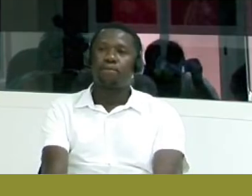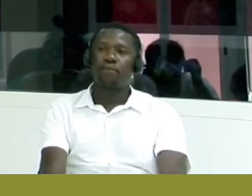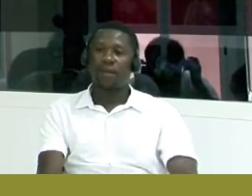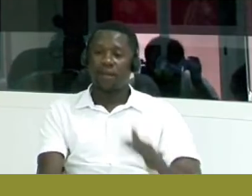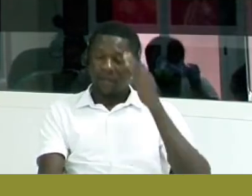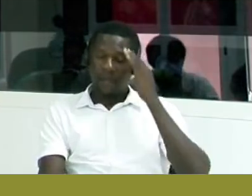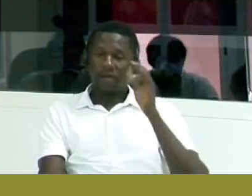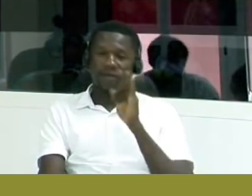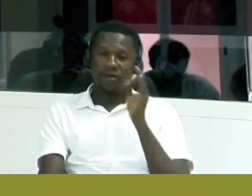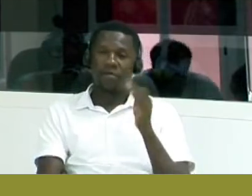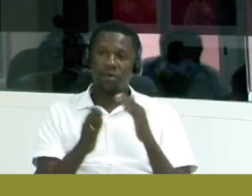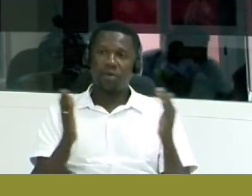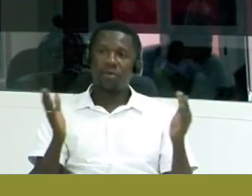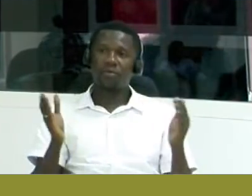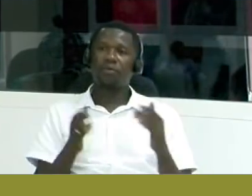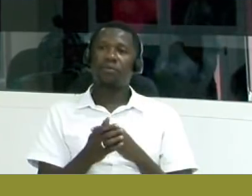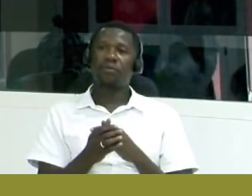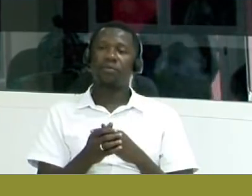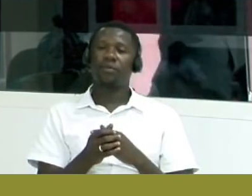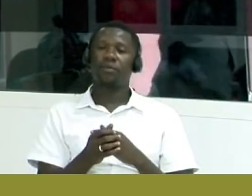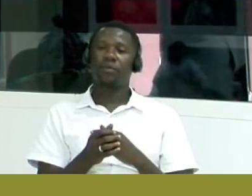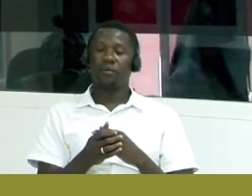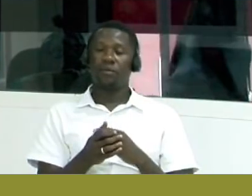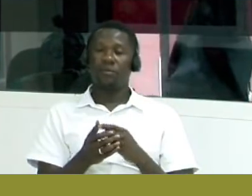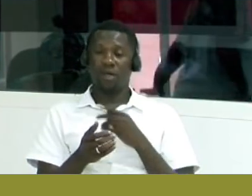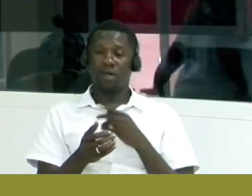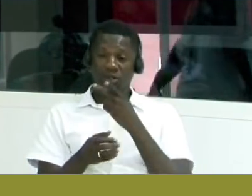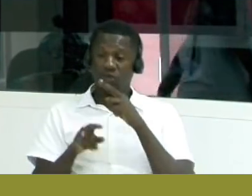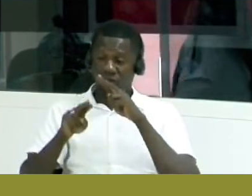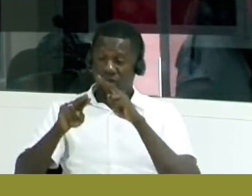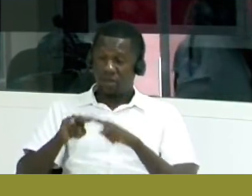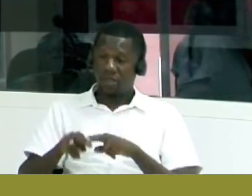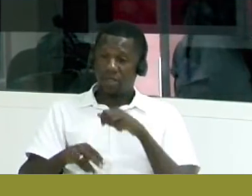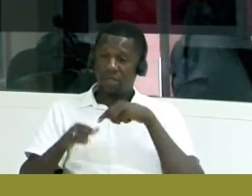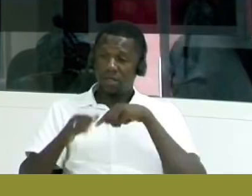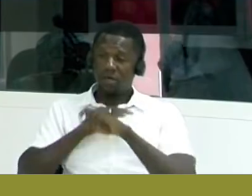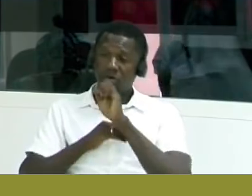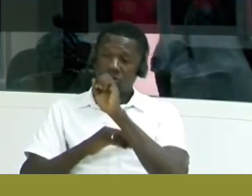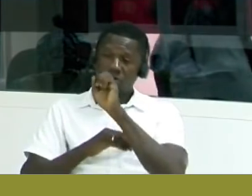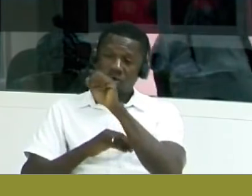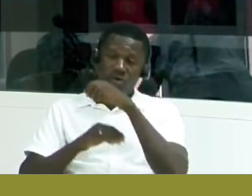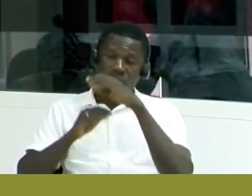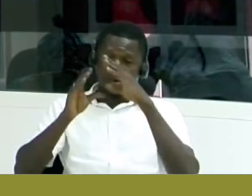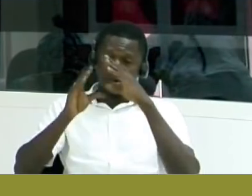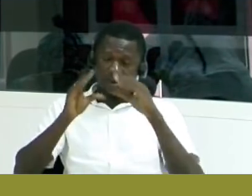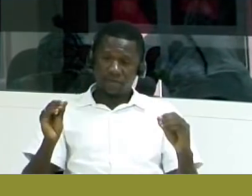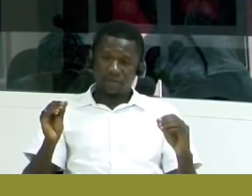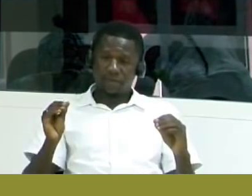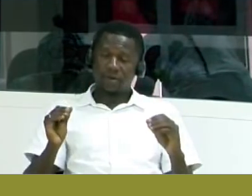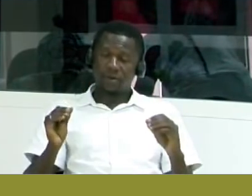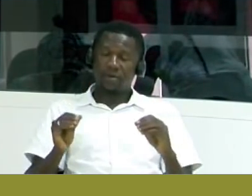Thank you very much. But as you sat in your office,